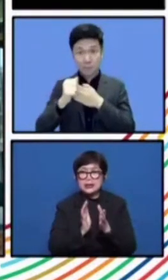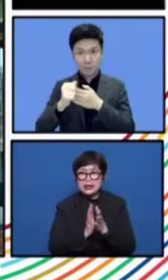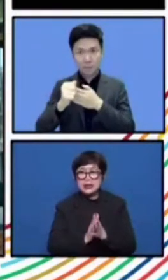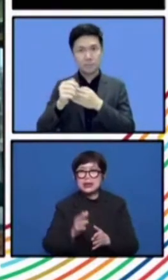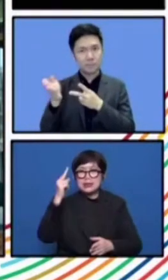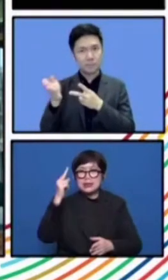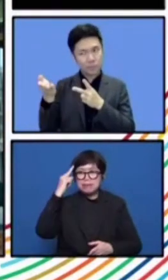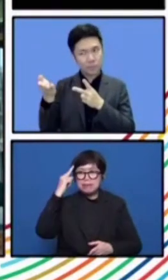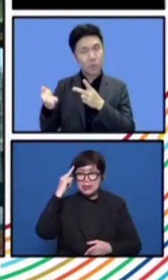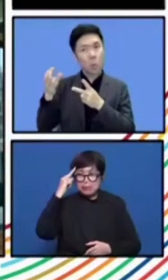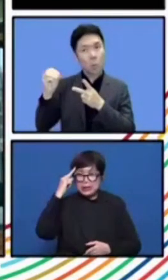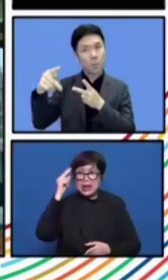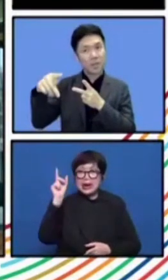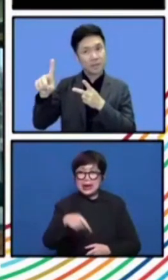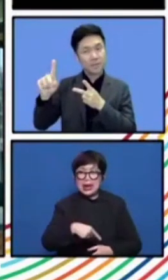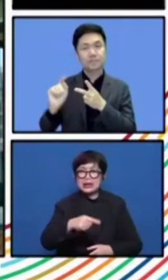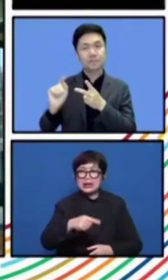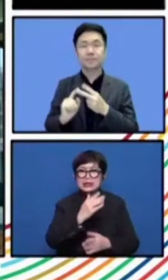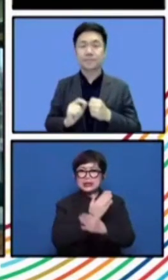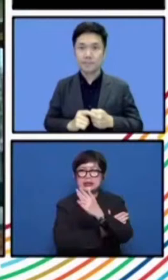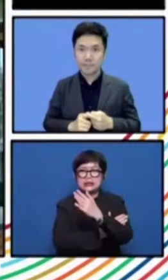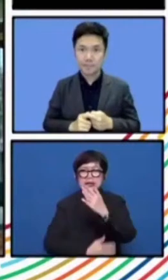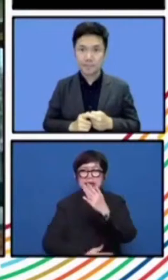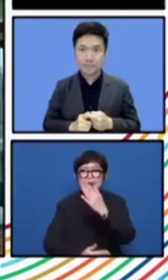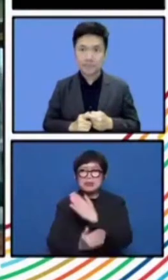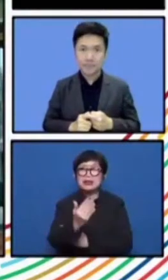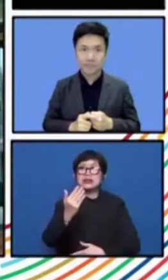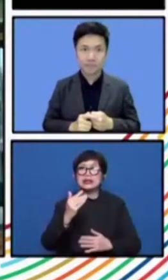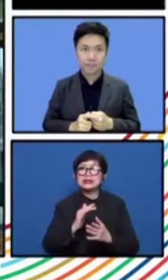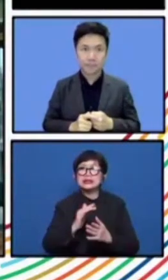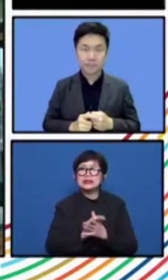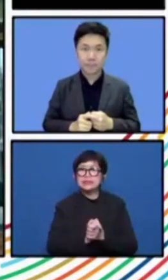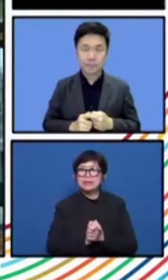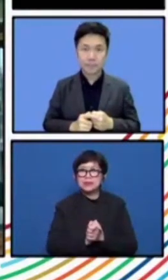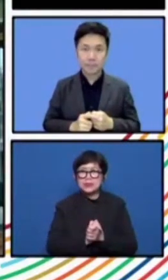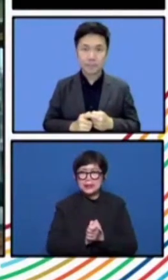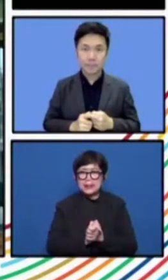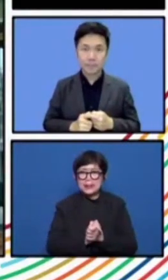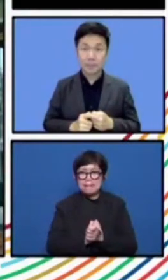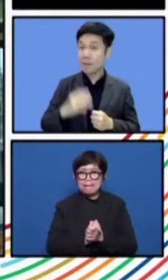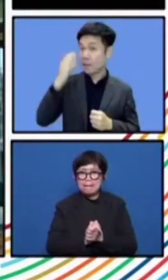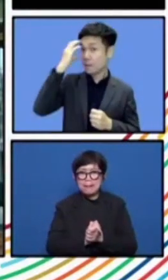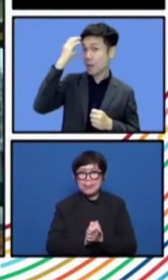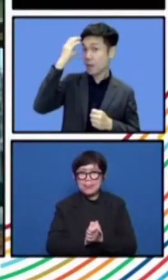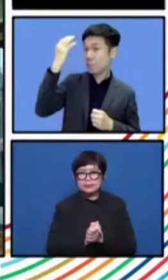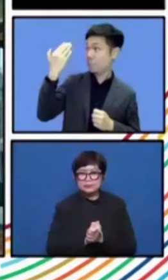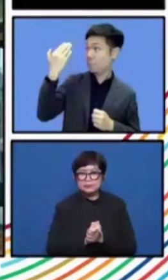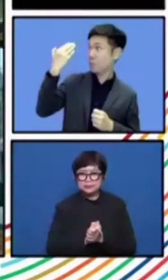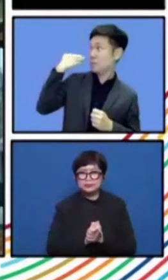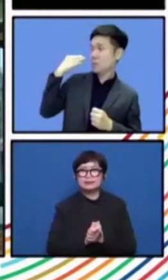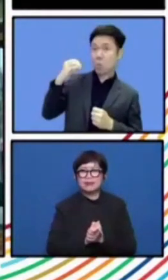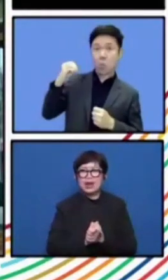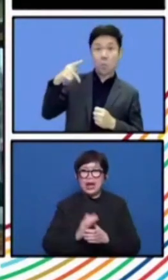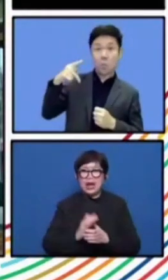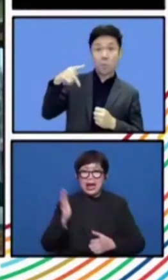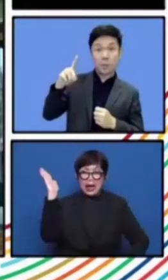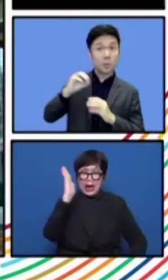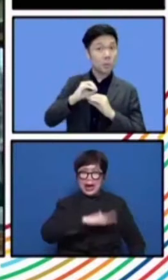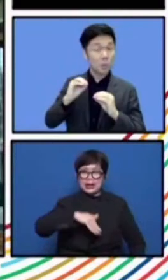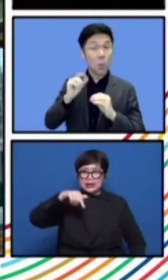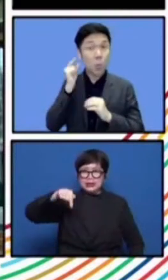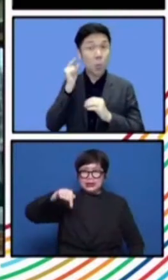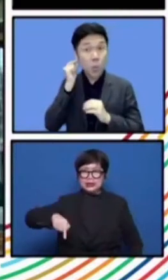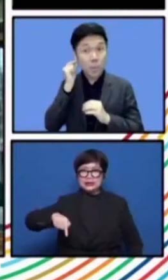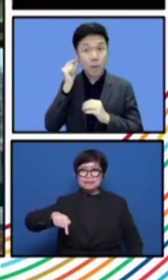as women do not have their organization 20 years back and today Women rights will